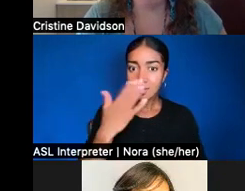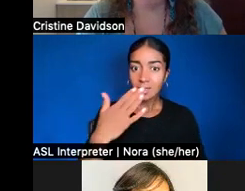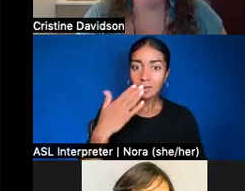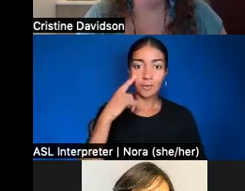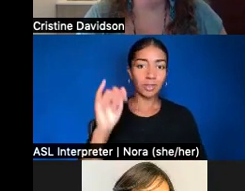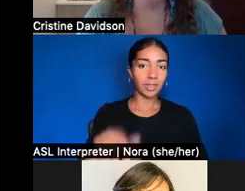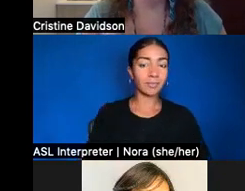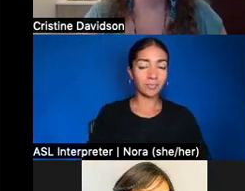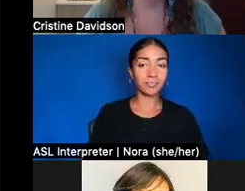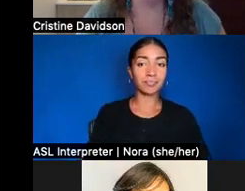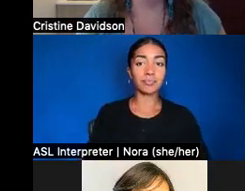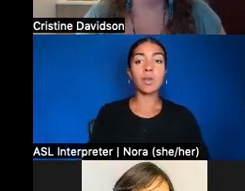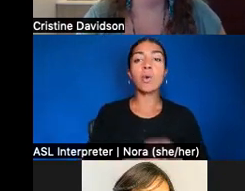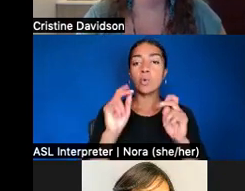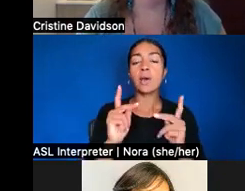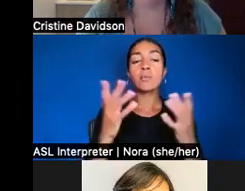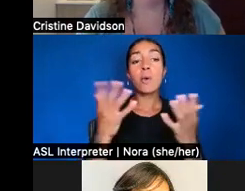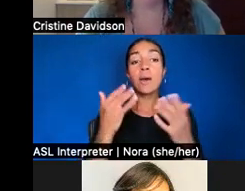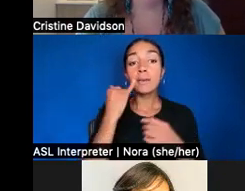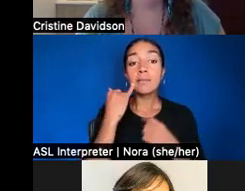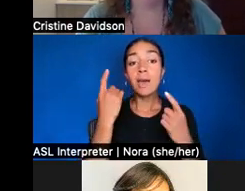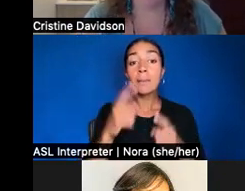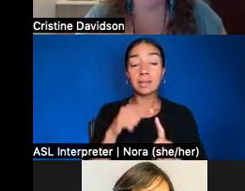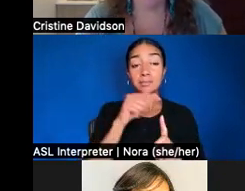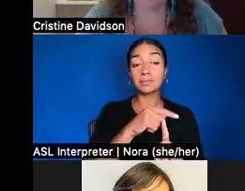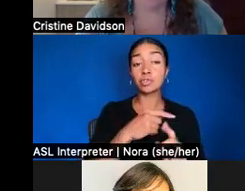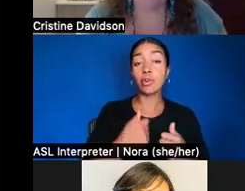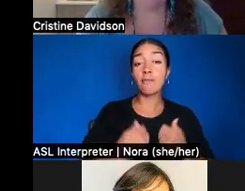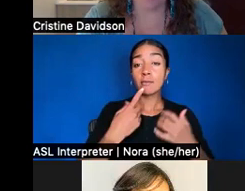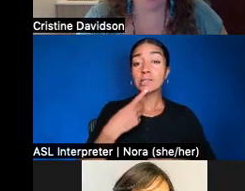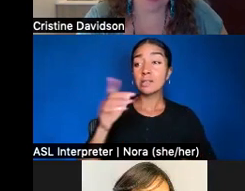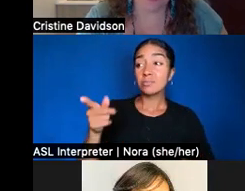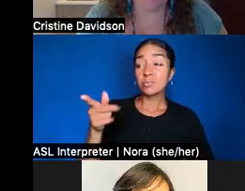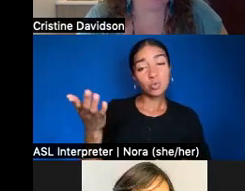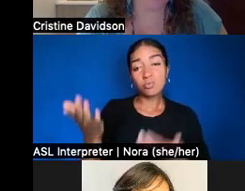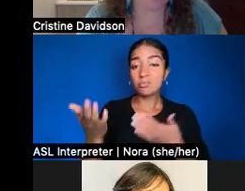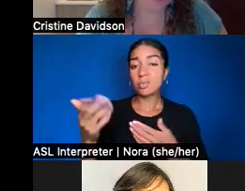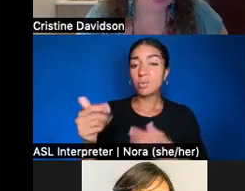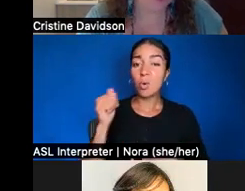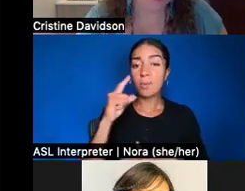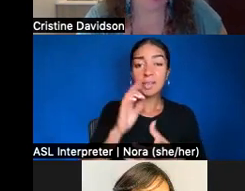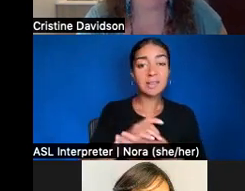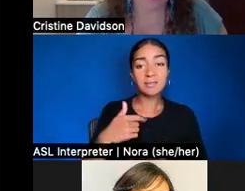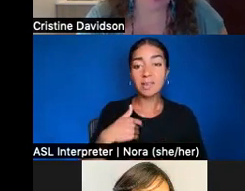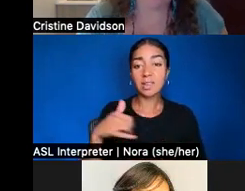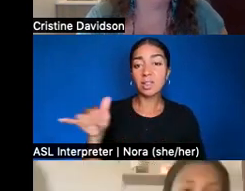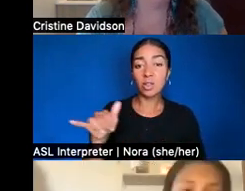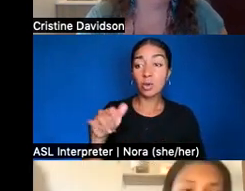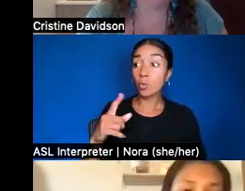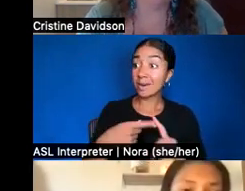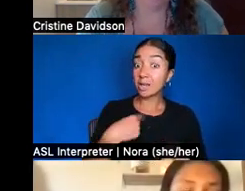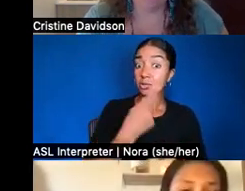a survivor says, you probably won't believe me either. When I told my cousin, all she said was, well, I told you not to go to that